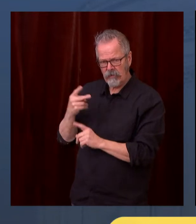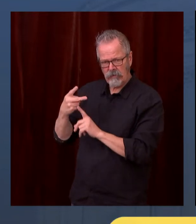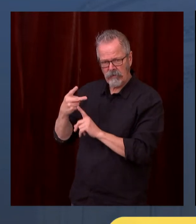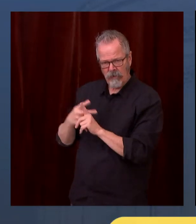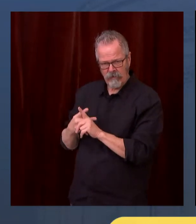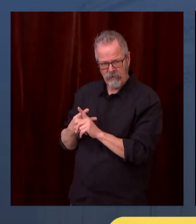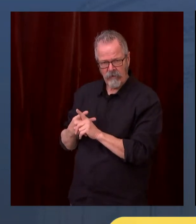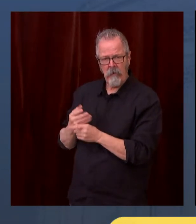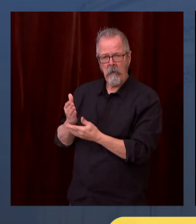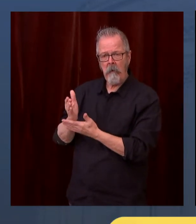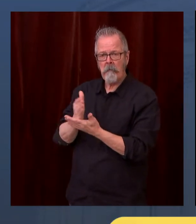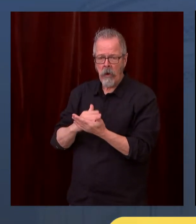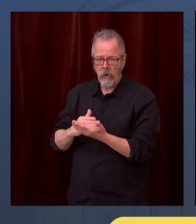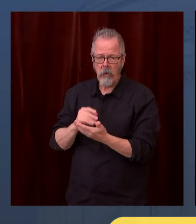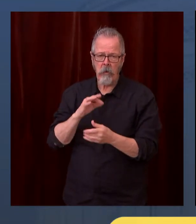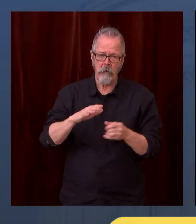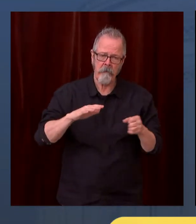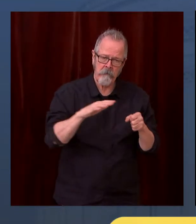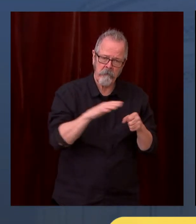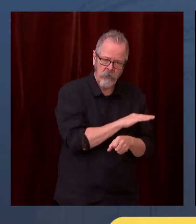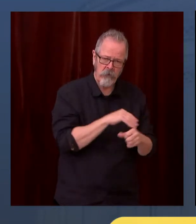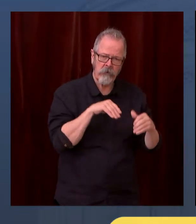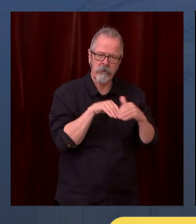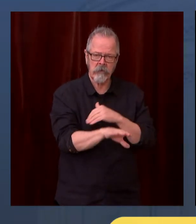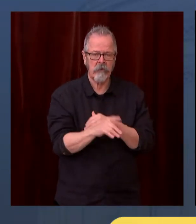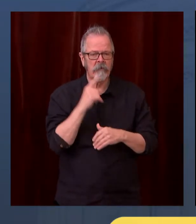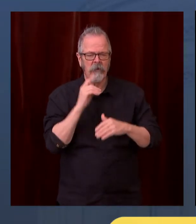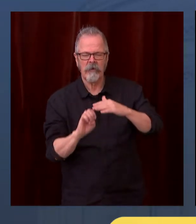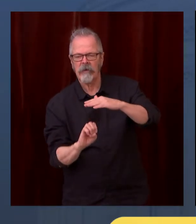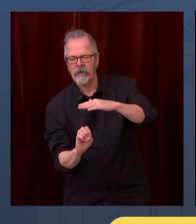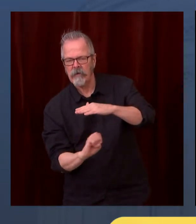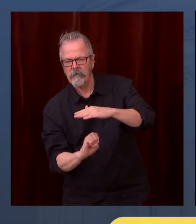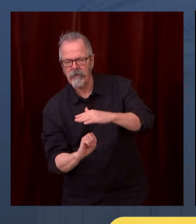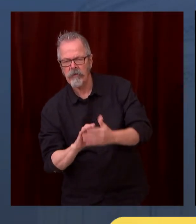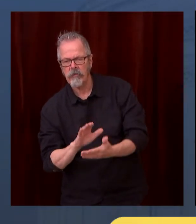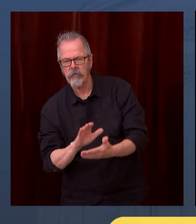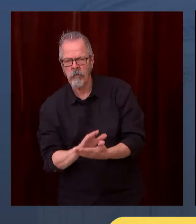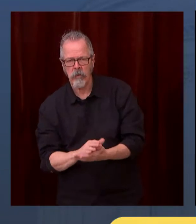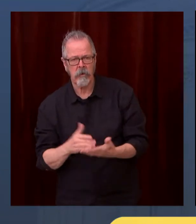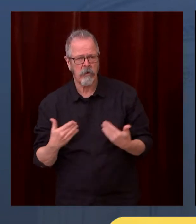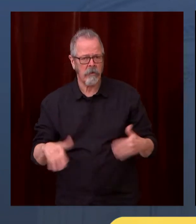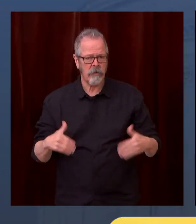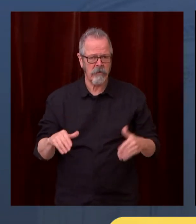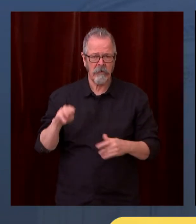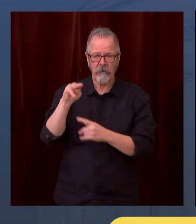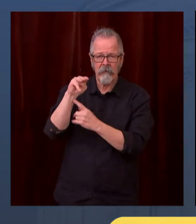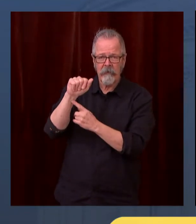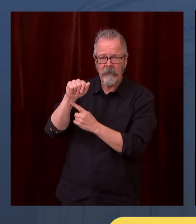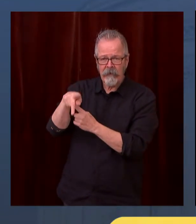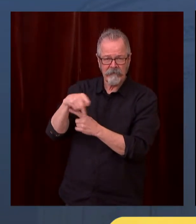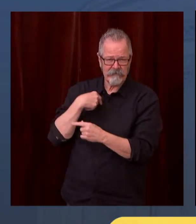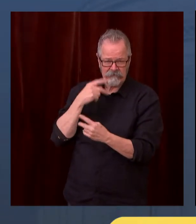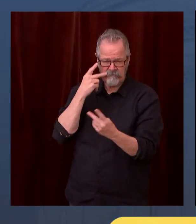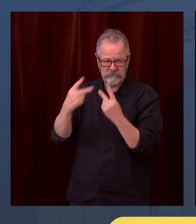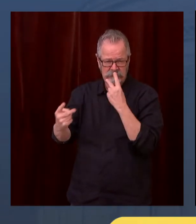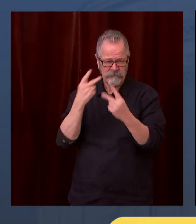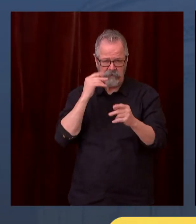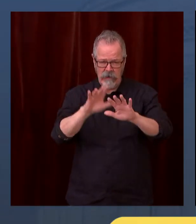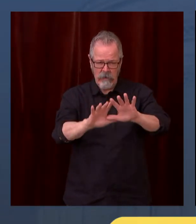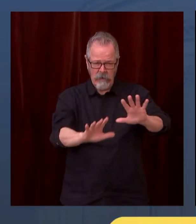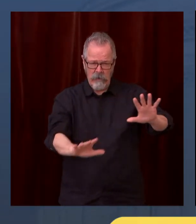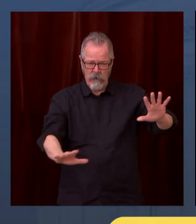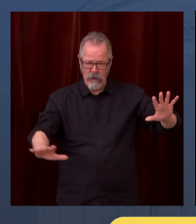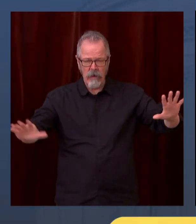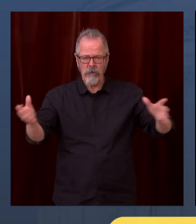on-site instruction for elementary schools. And what this map shows is how extensive this is. In the light blue on this